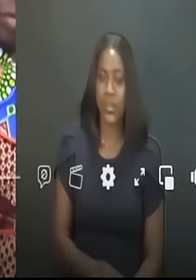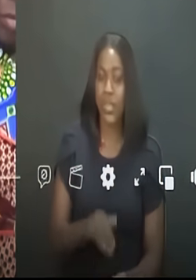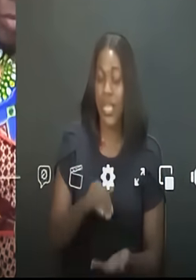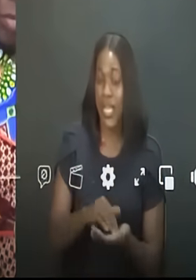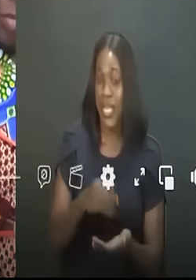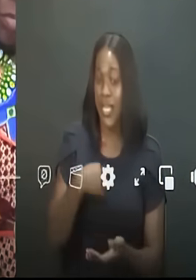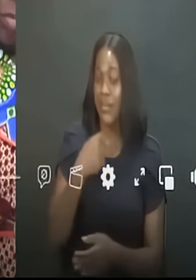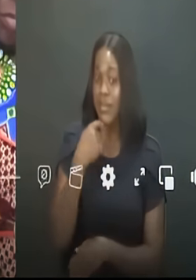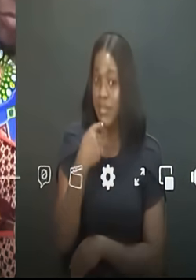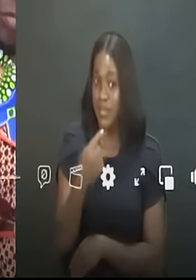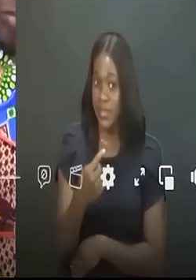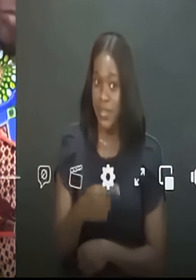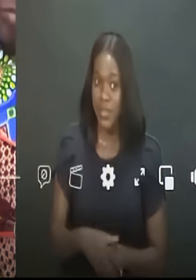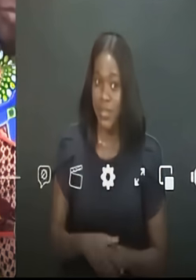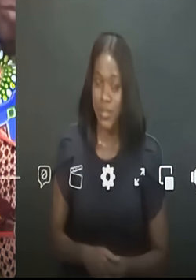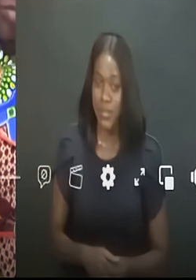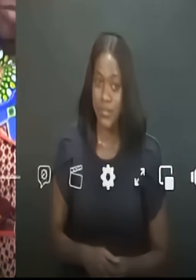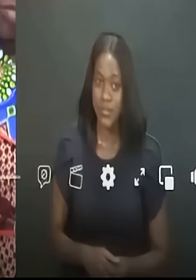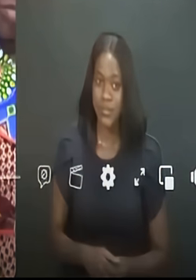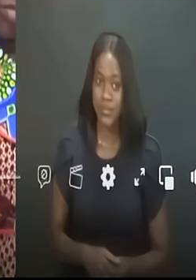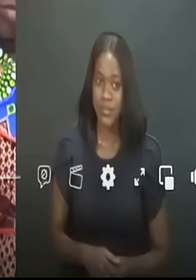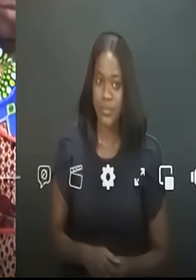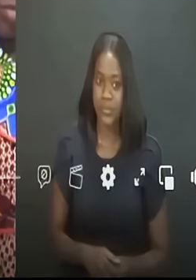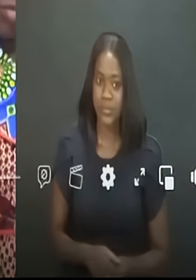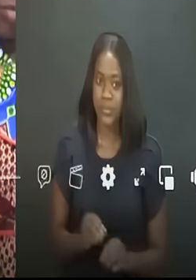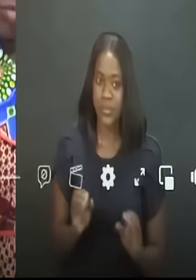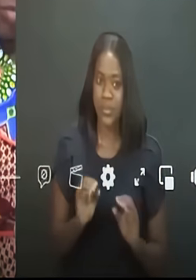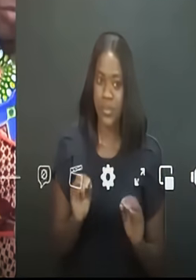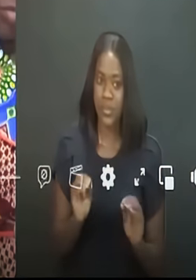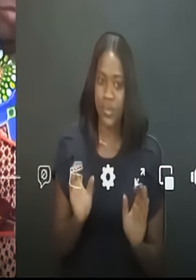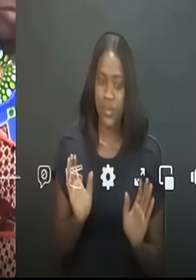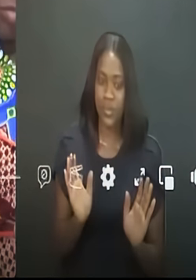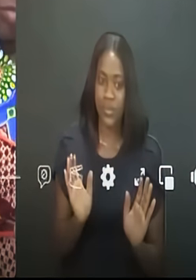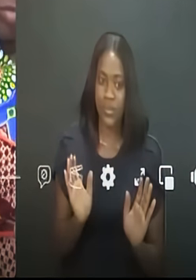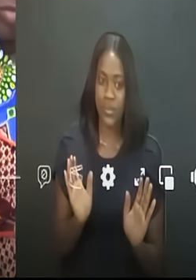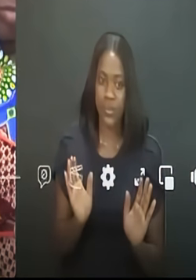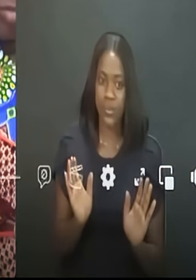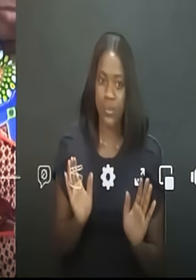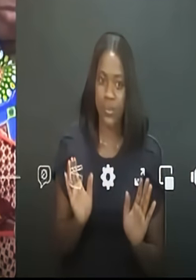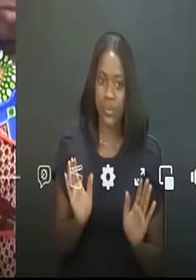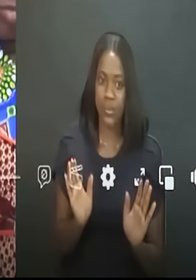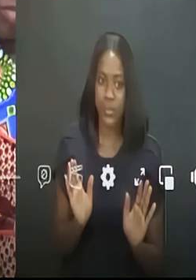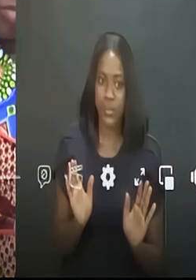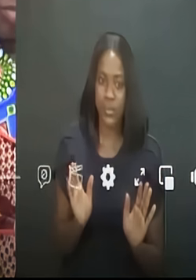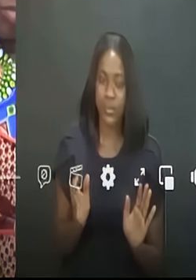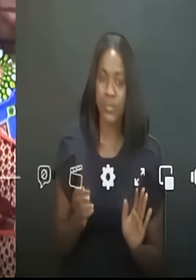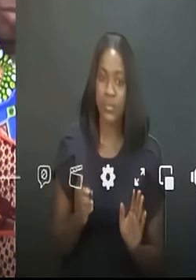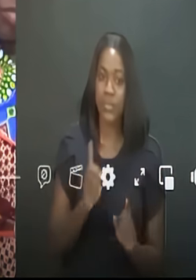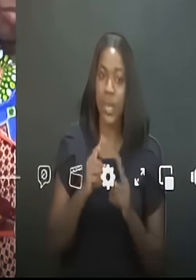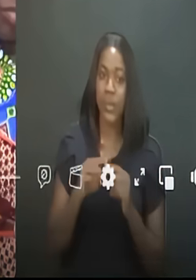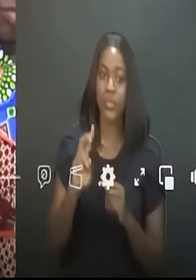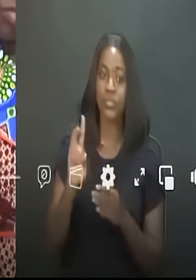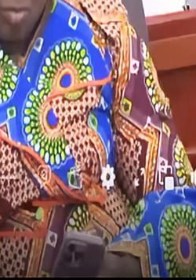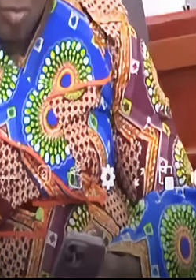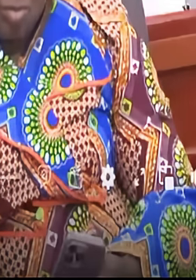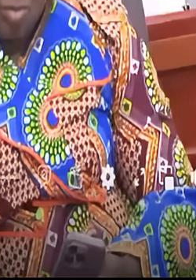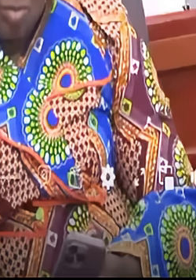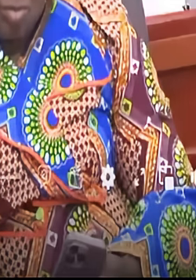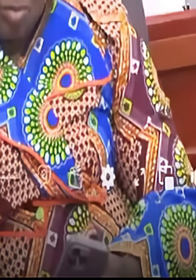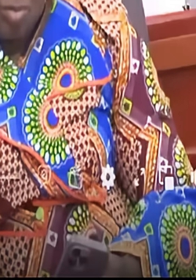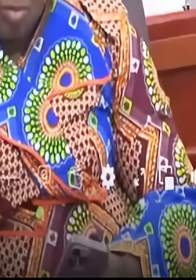also said, no, I've not spoken on these things 2 weeks ago. I spoke in January. And I